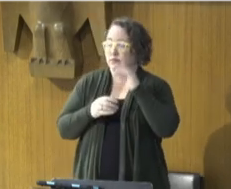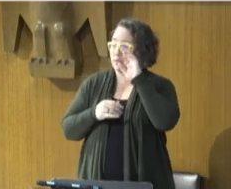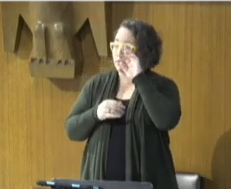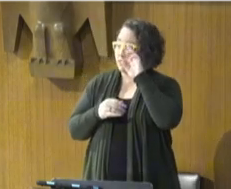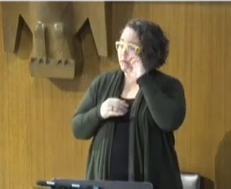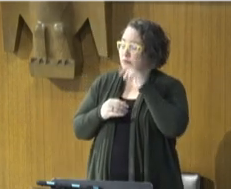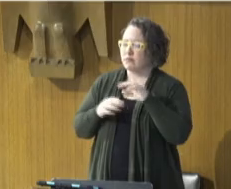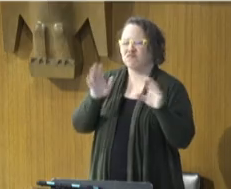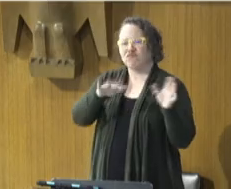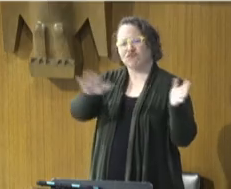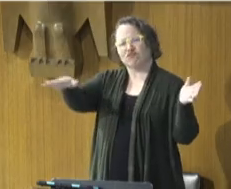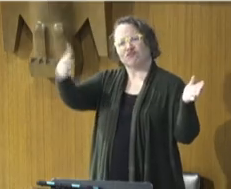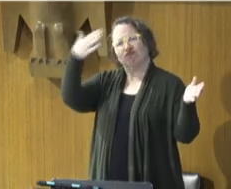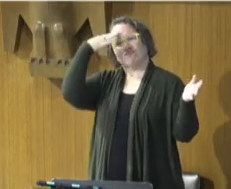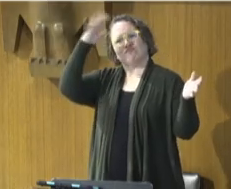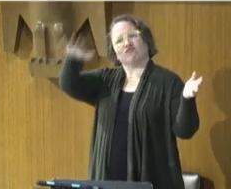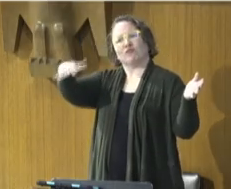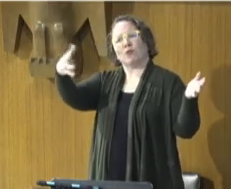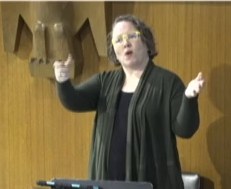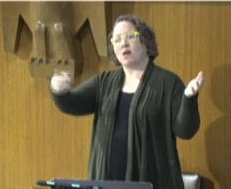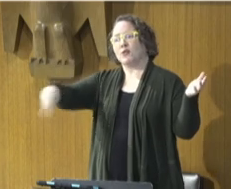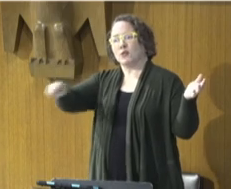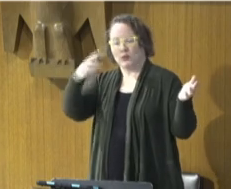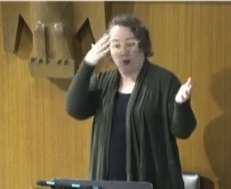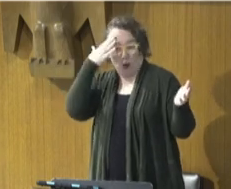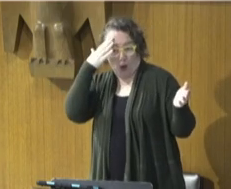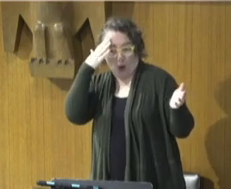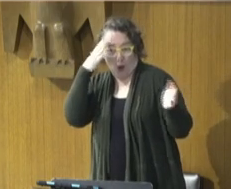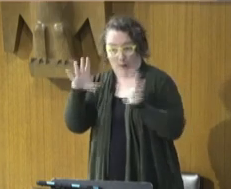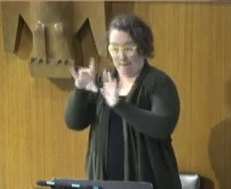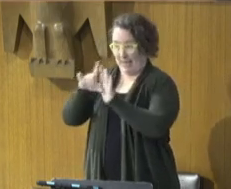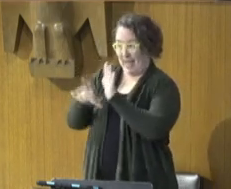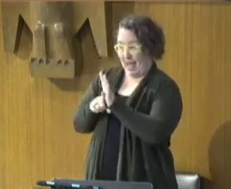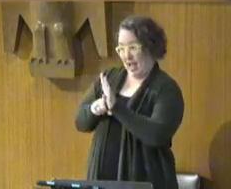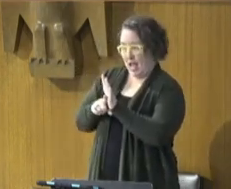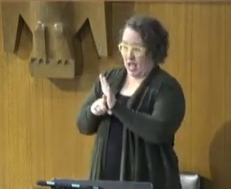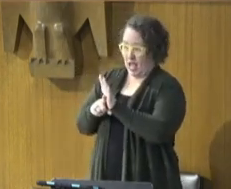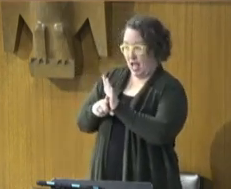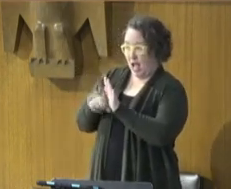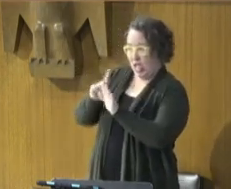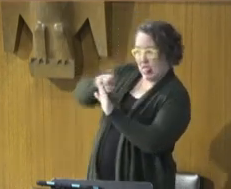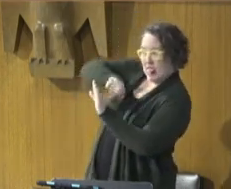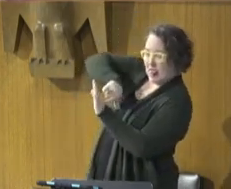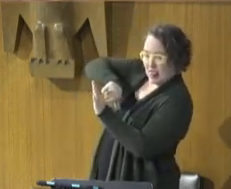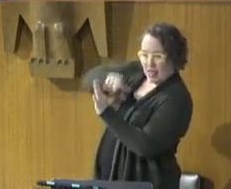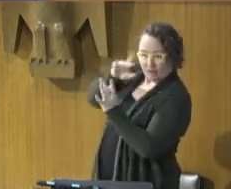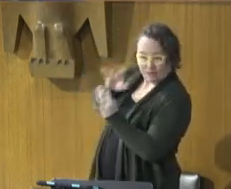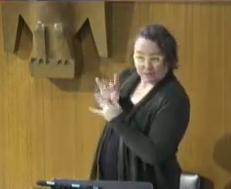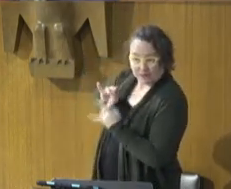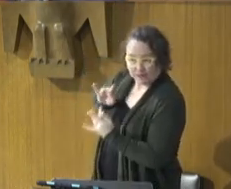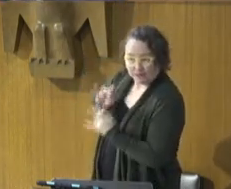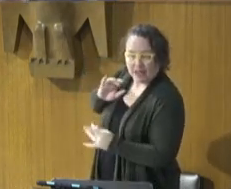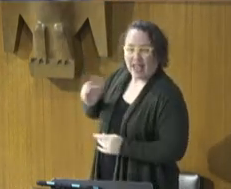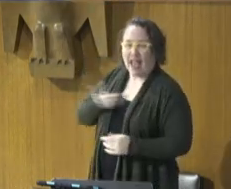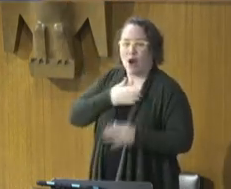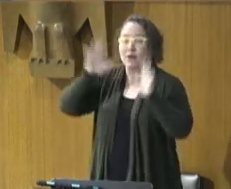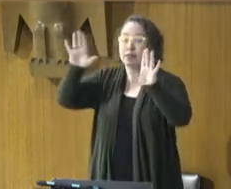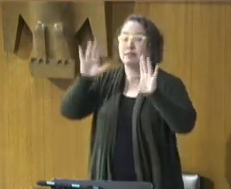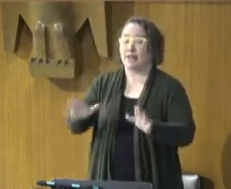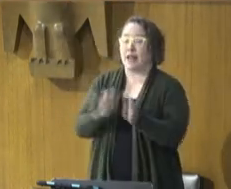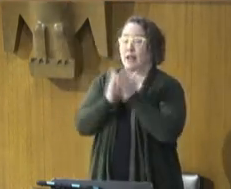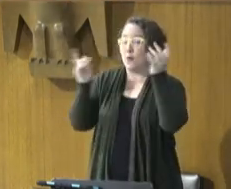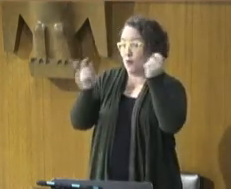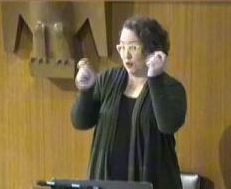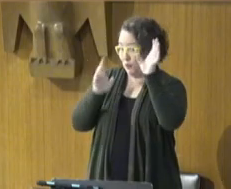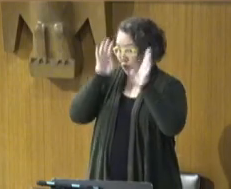I want to let you all in on some behind-the-scenes intel about how our Sunday worship services are